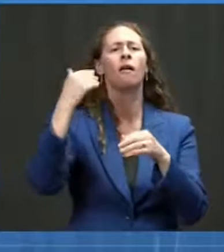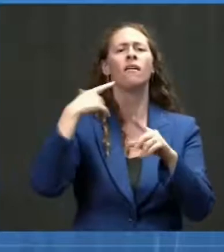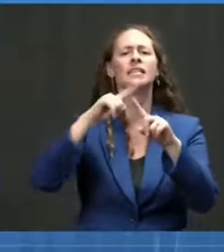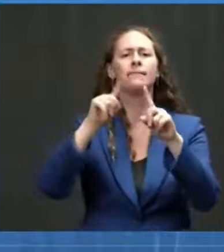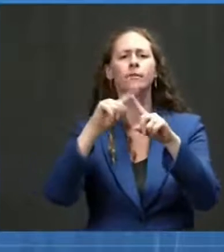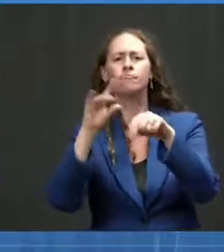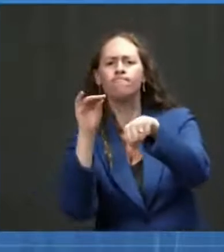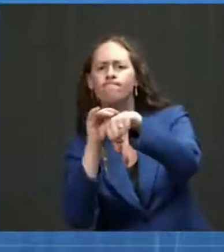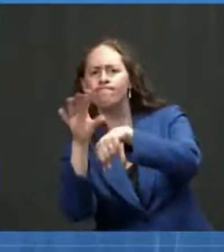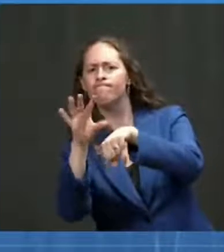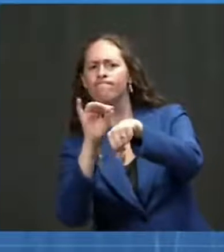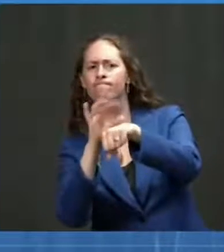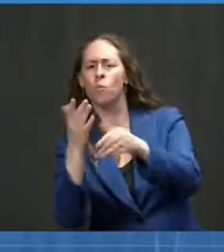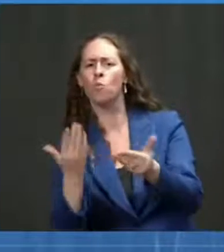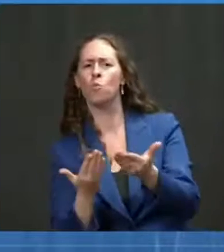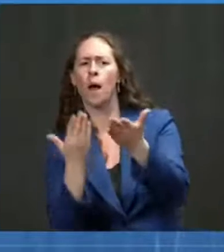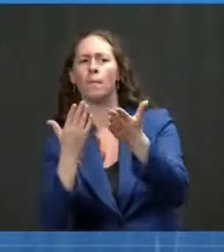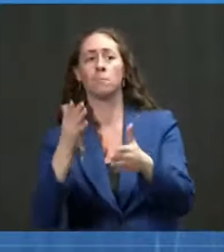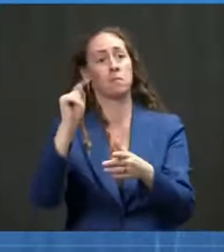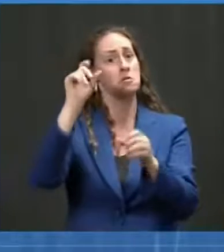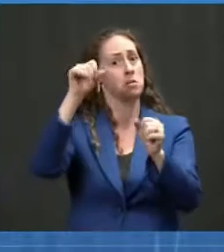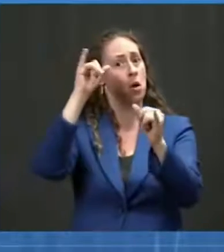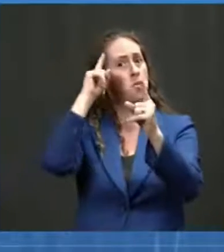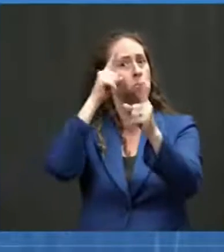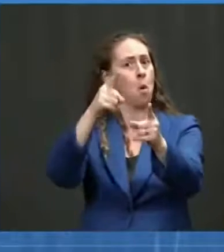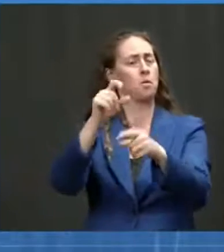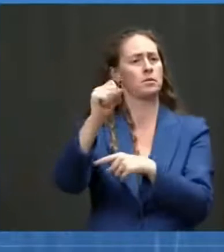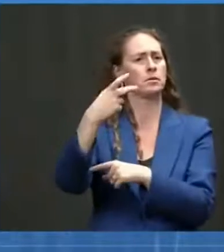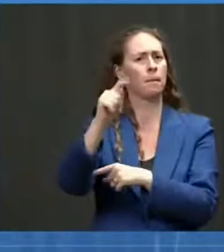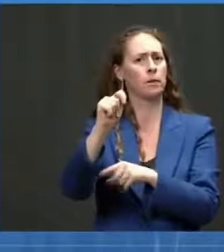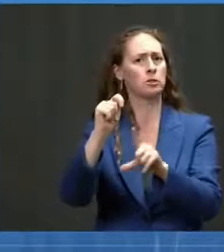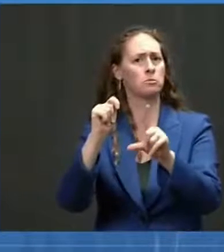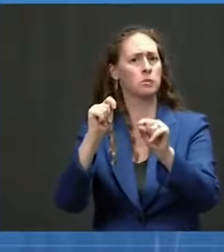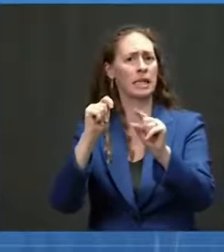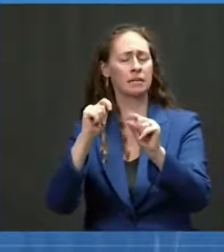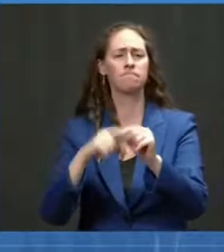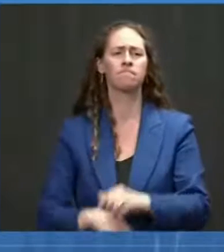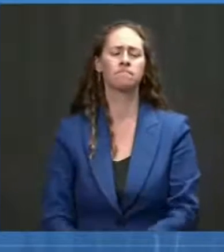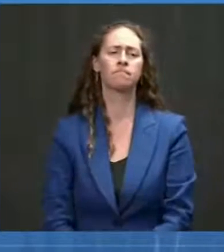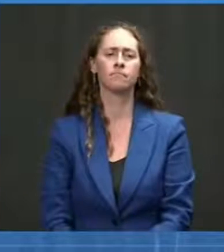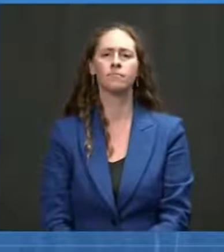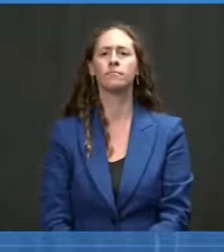are prepared for at the beginning of the week of September 20th.